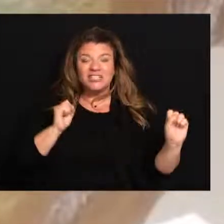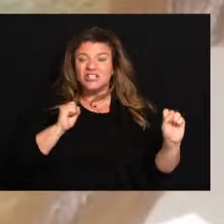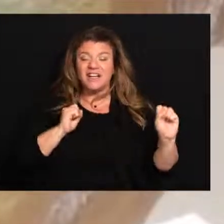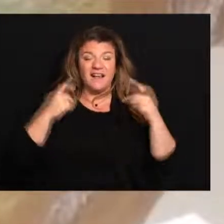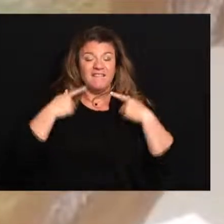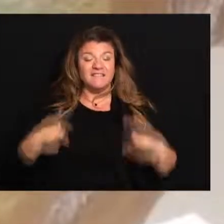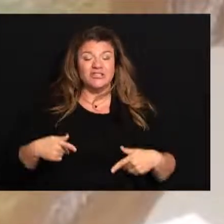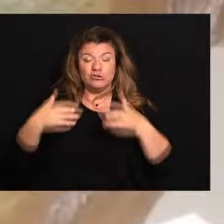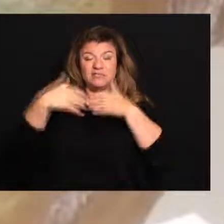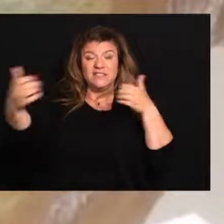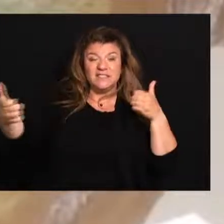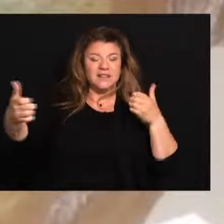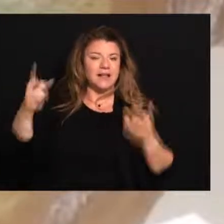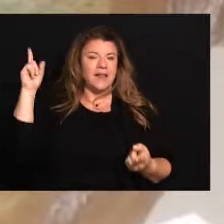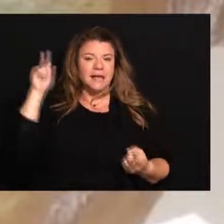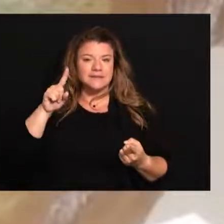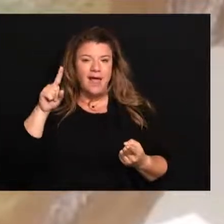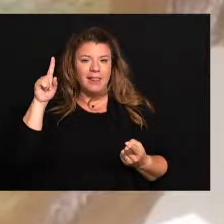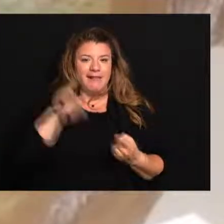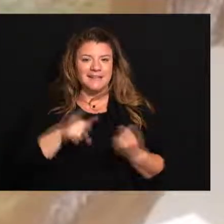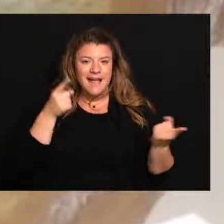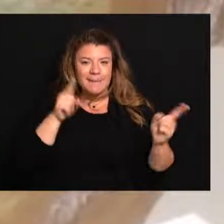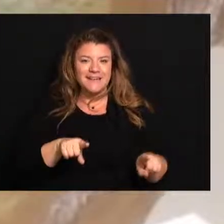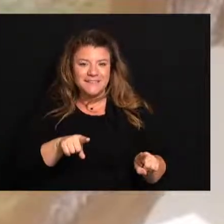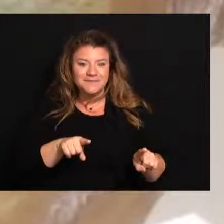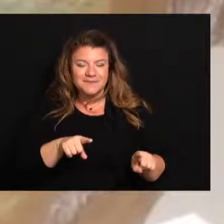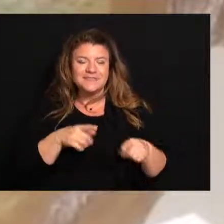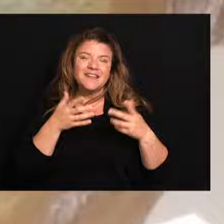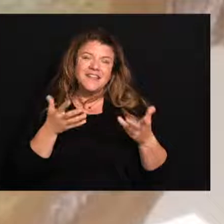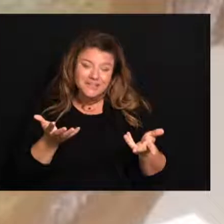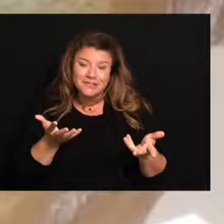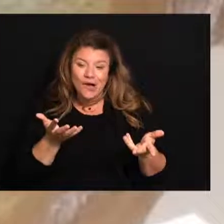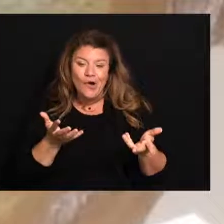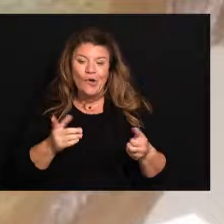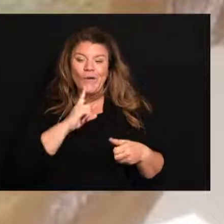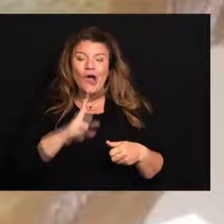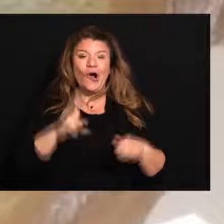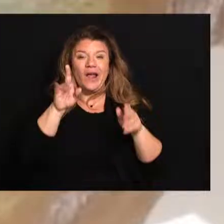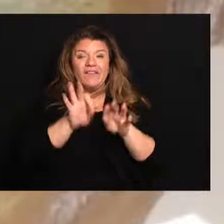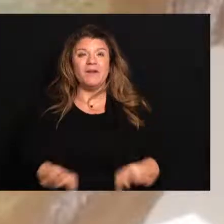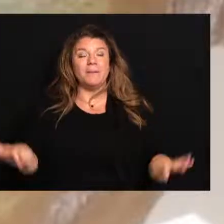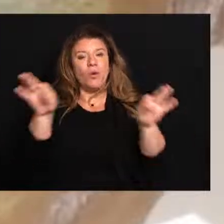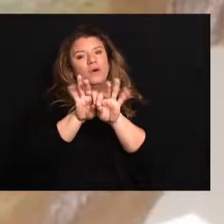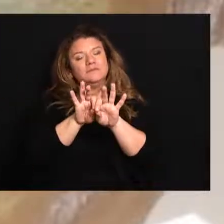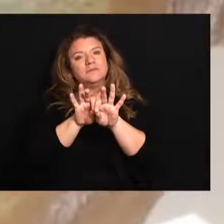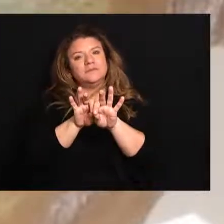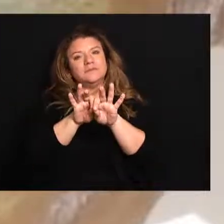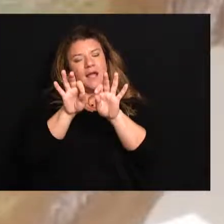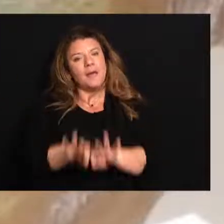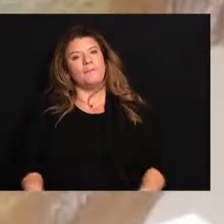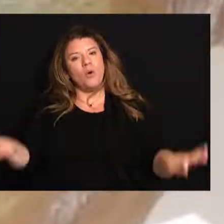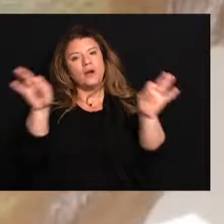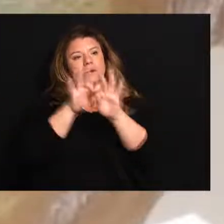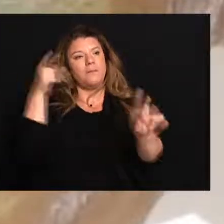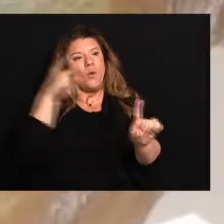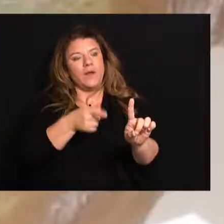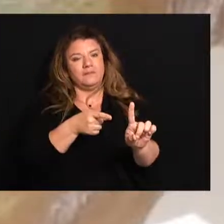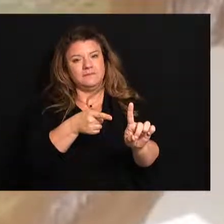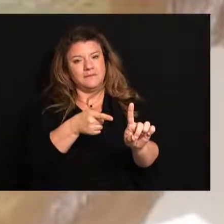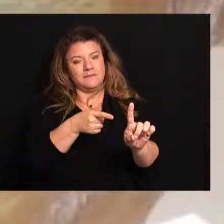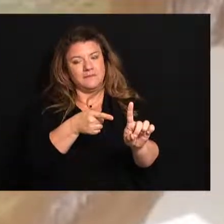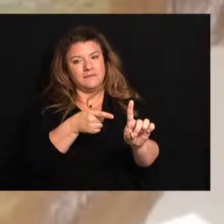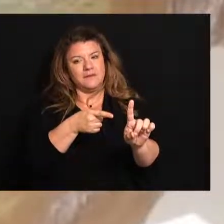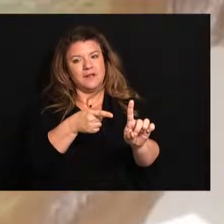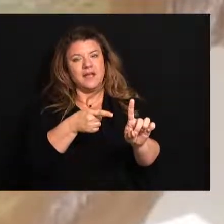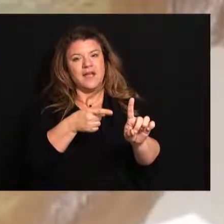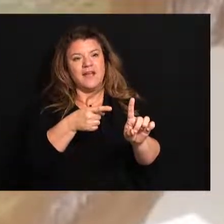all that has gone down. So we are at a very, very important inflection point for us, and particularly